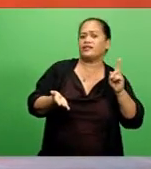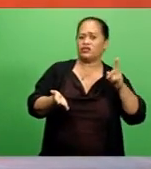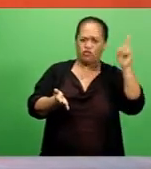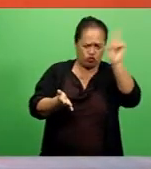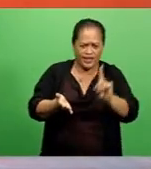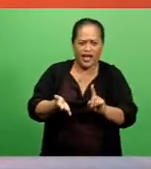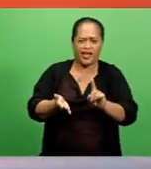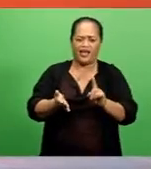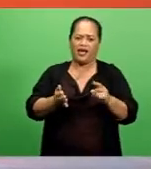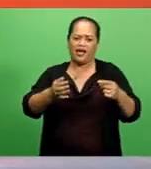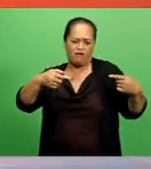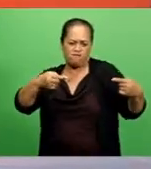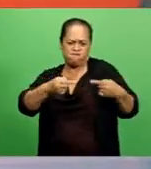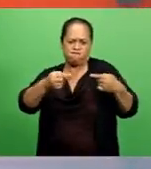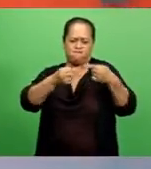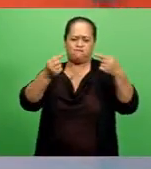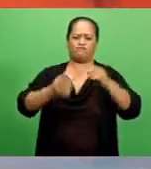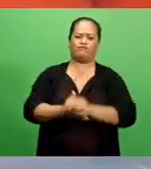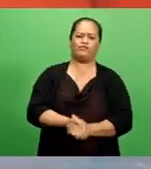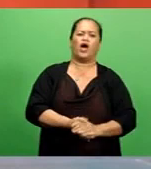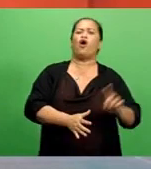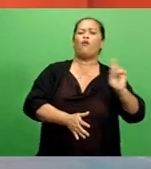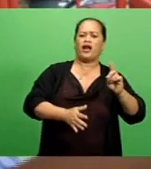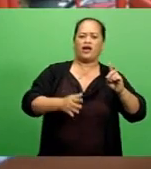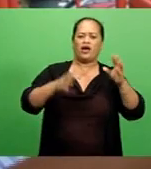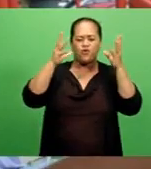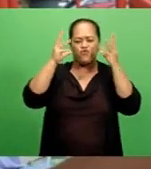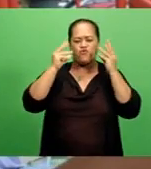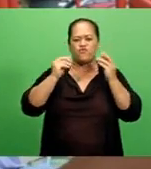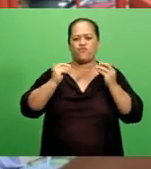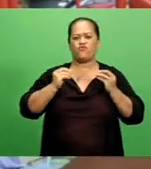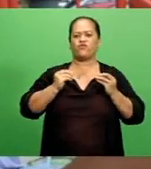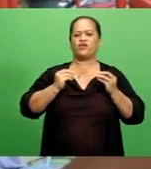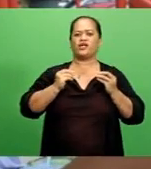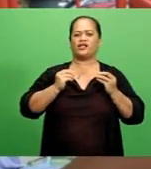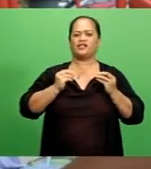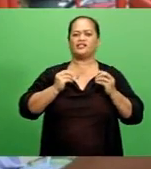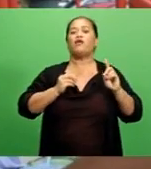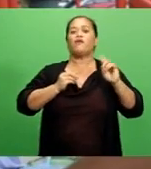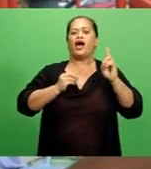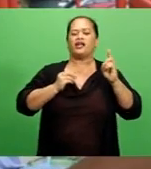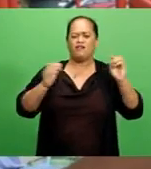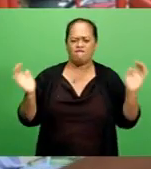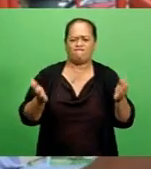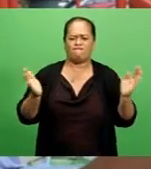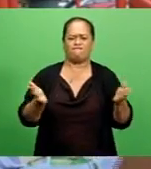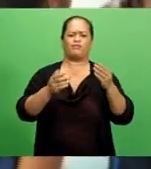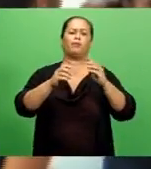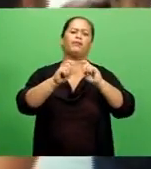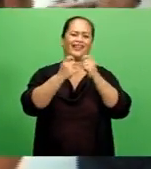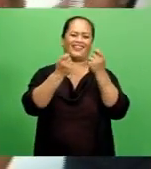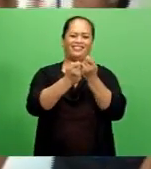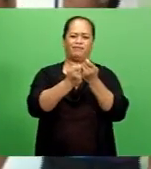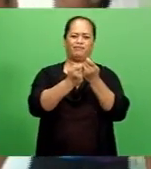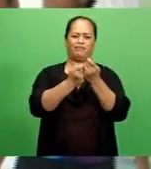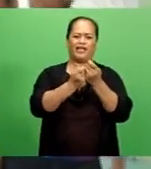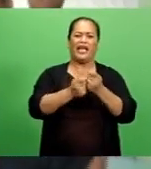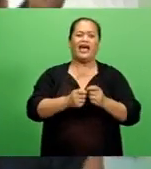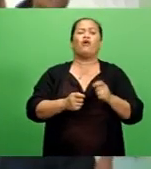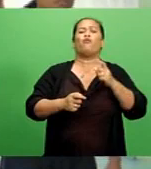Just to calm down and carry my team up, because if I'm